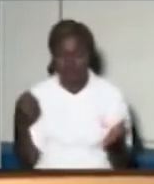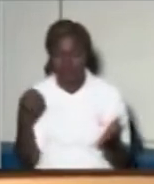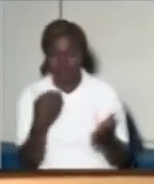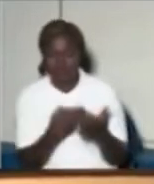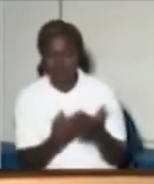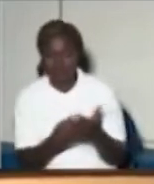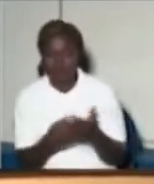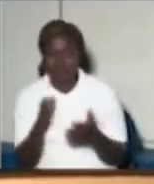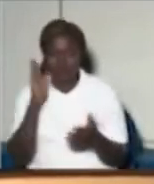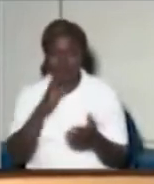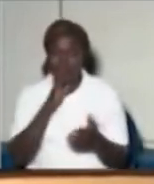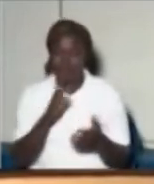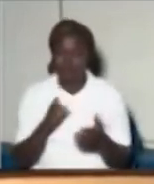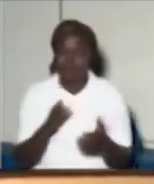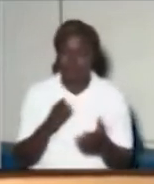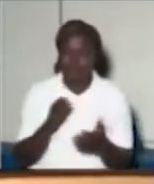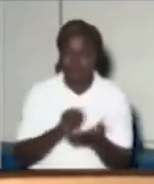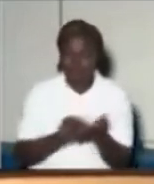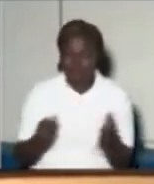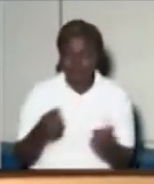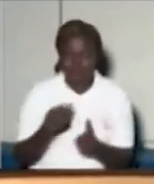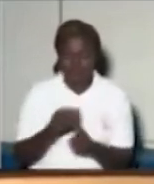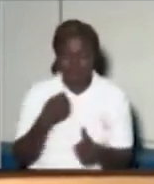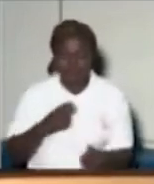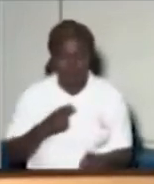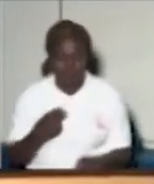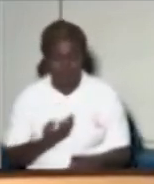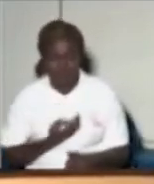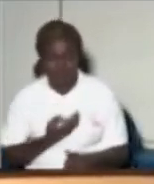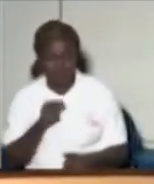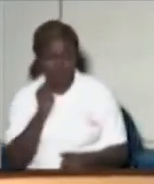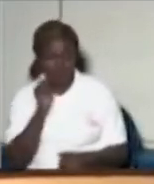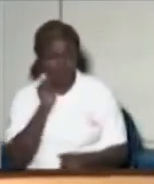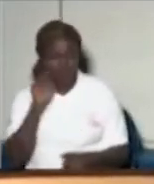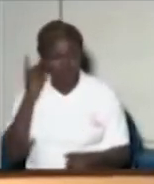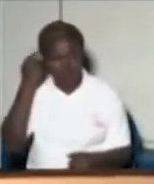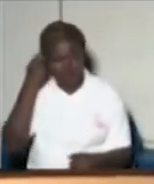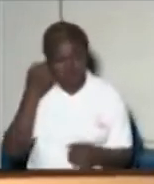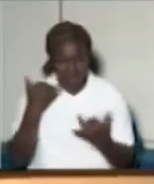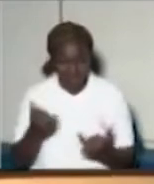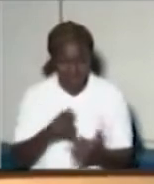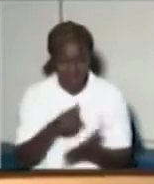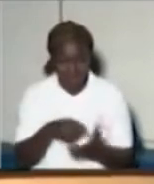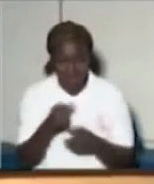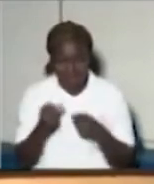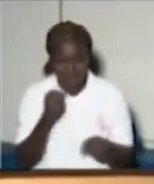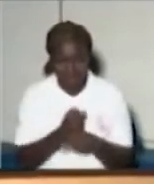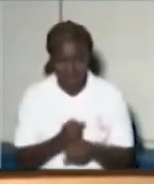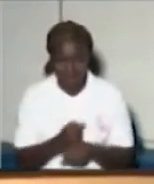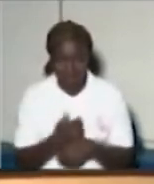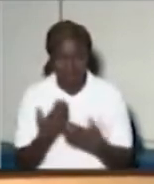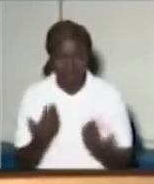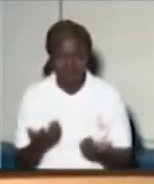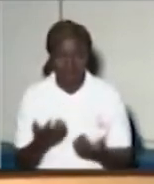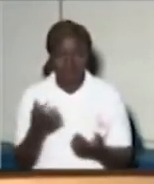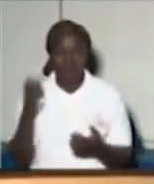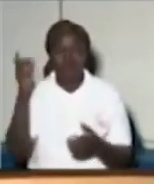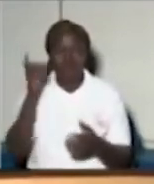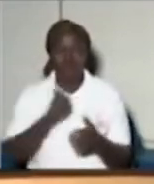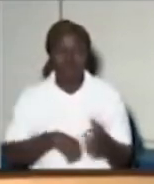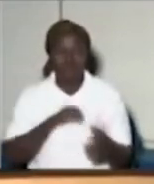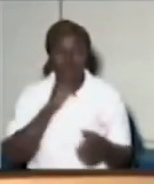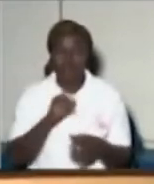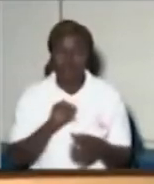Nigerian government's lexicon. Now we hear of subsidy again. What is any of you going to